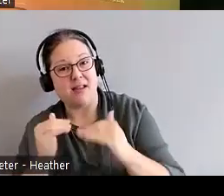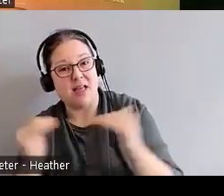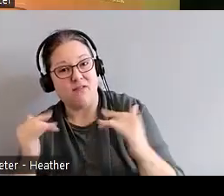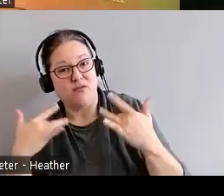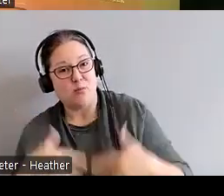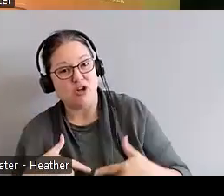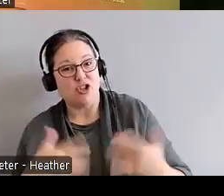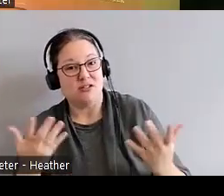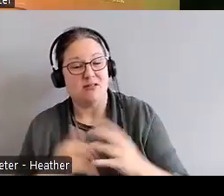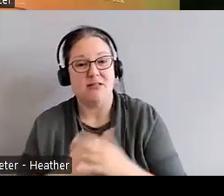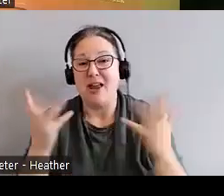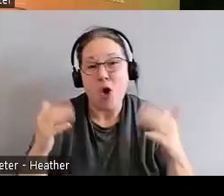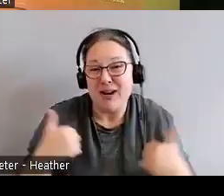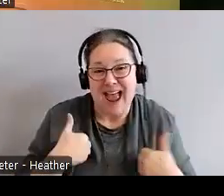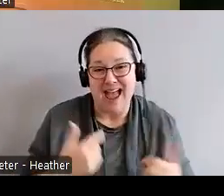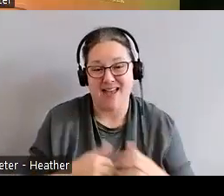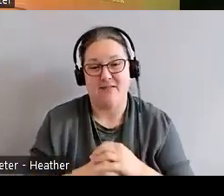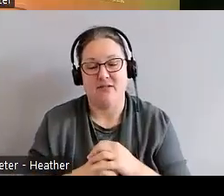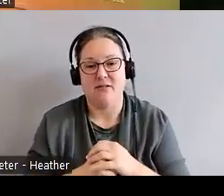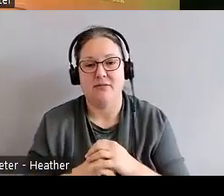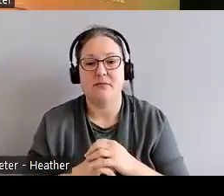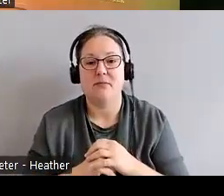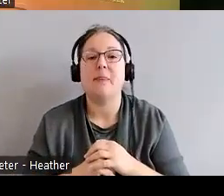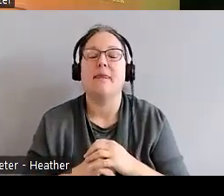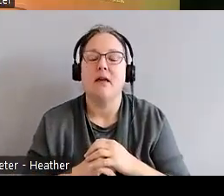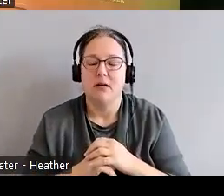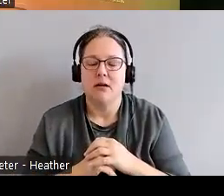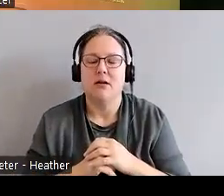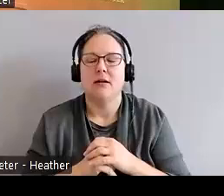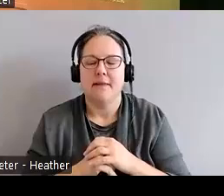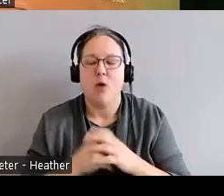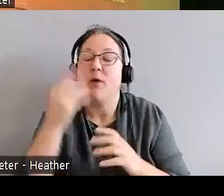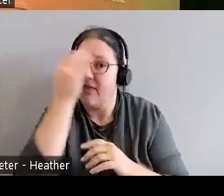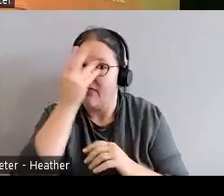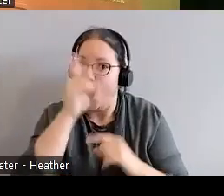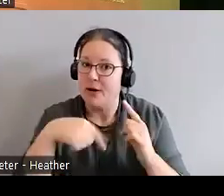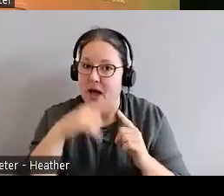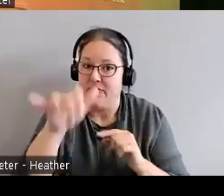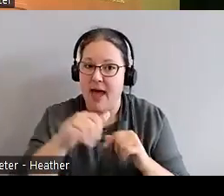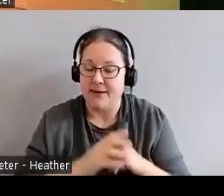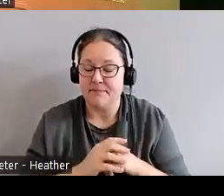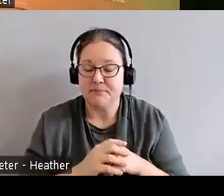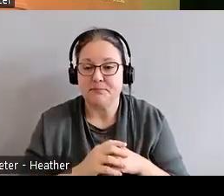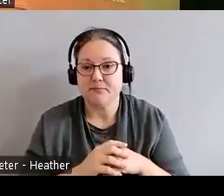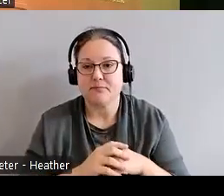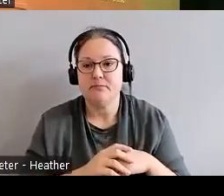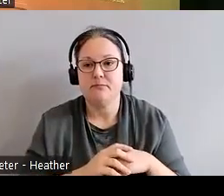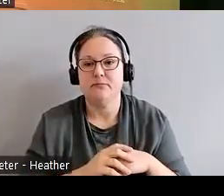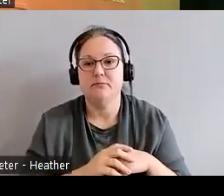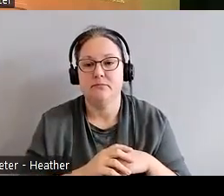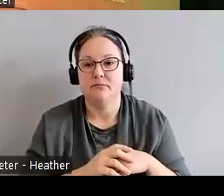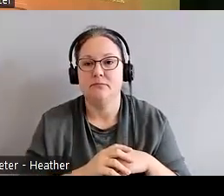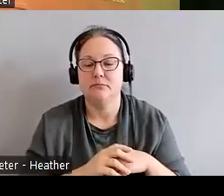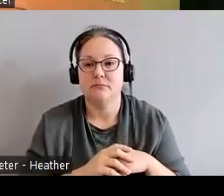think analysis or something. It's something that we did think about. For example, you could, look